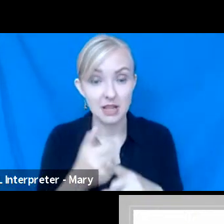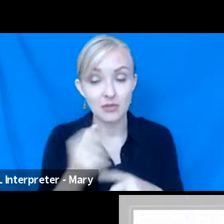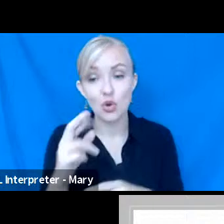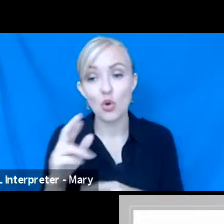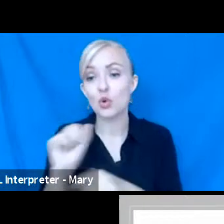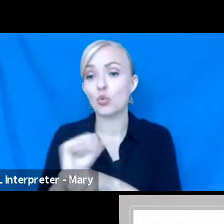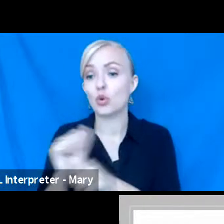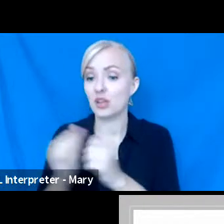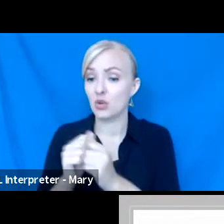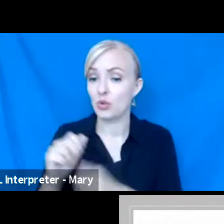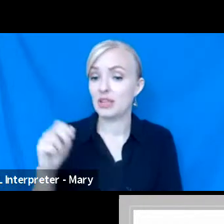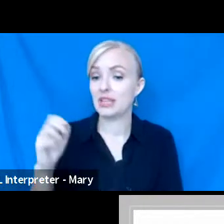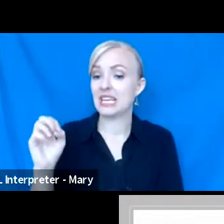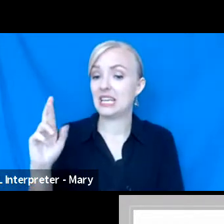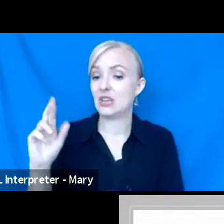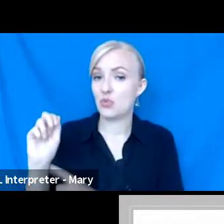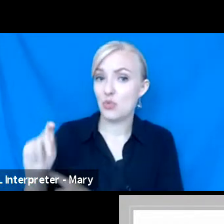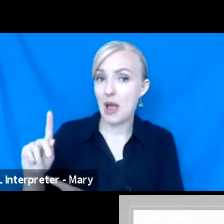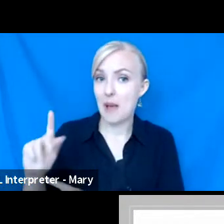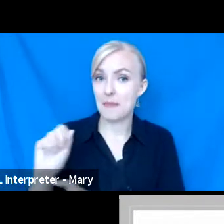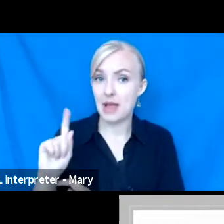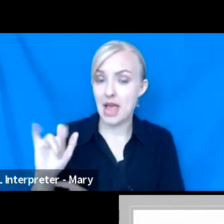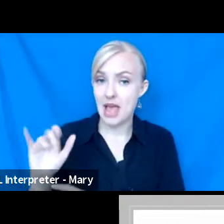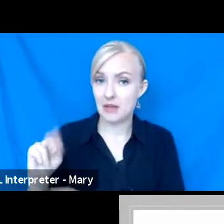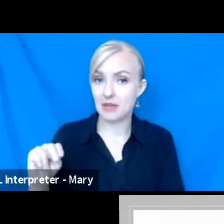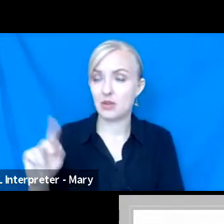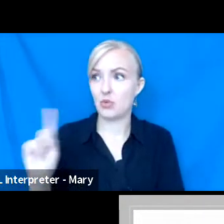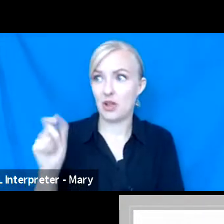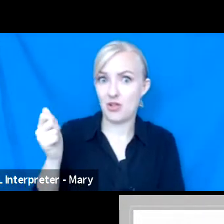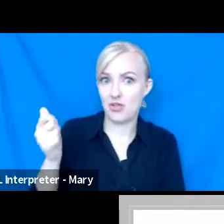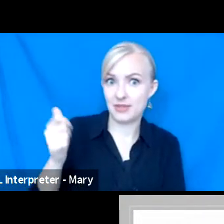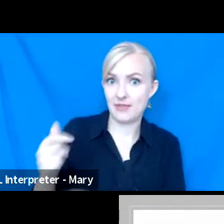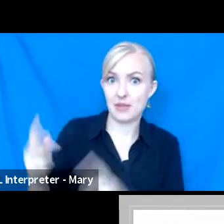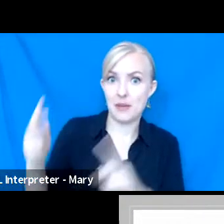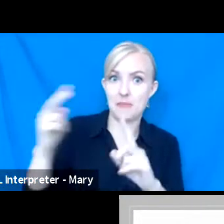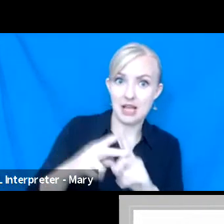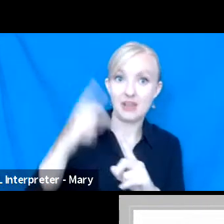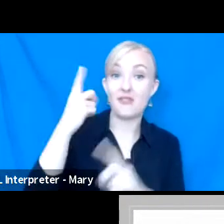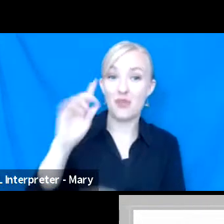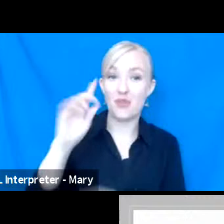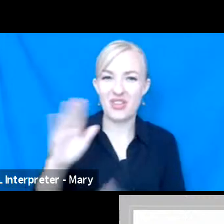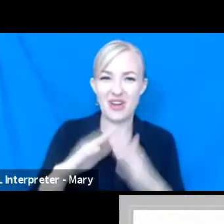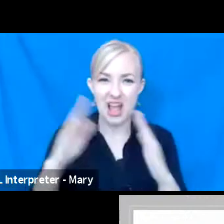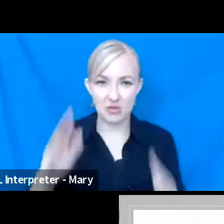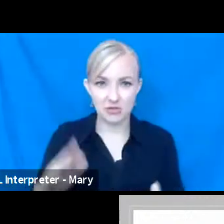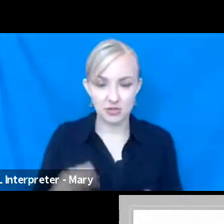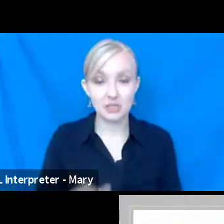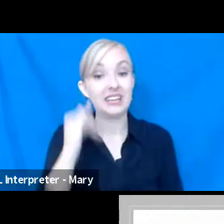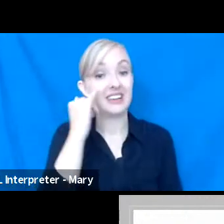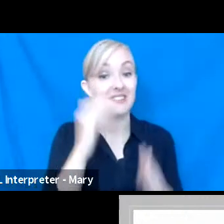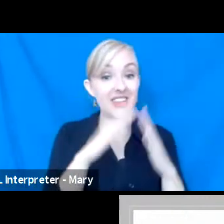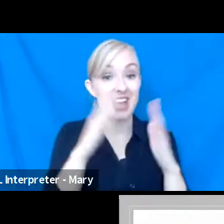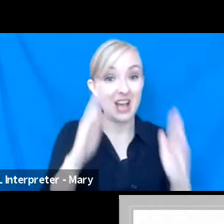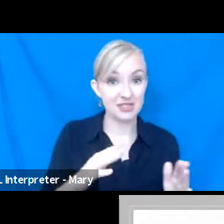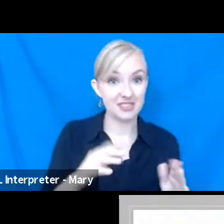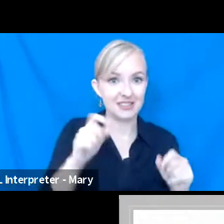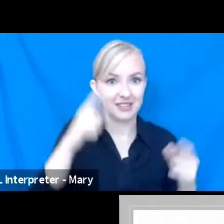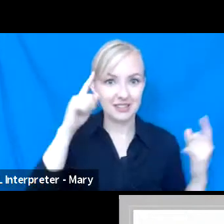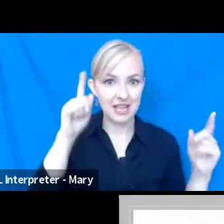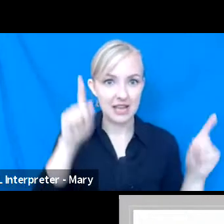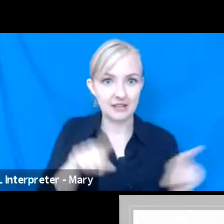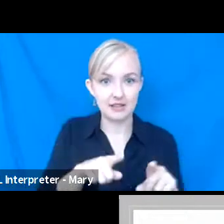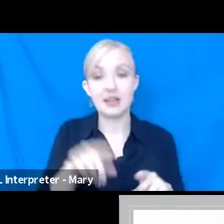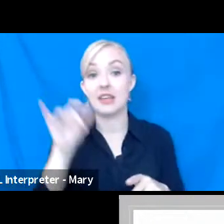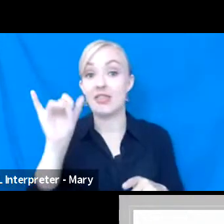ERAP administrator where they are applying on behalf of their households, as long as households consent. And